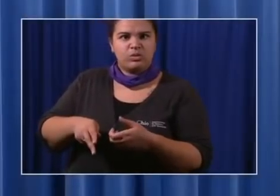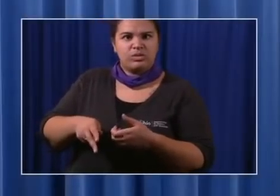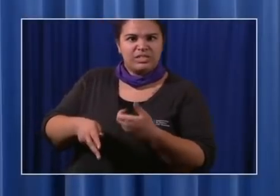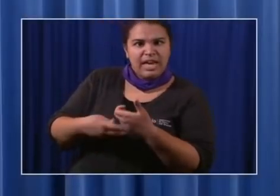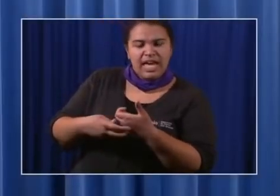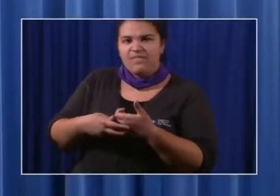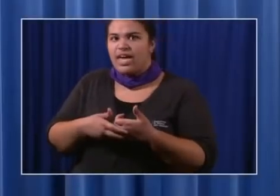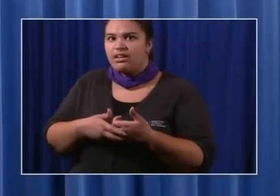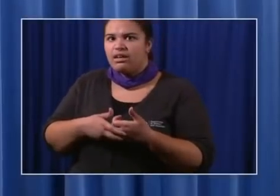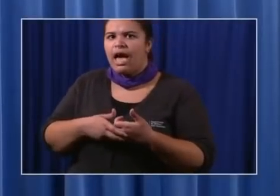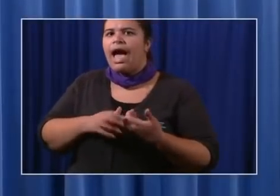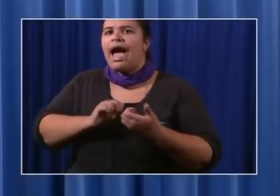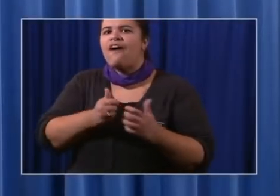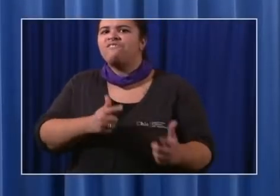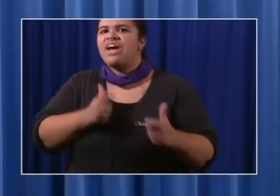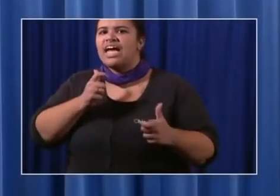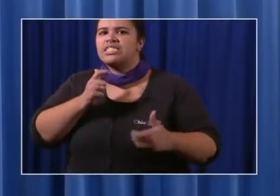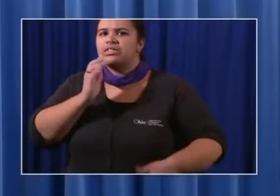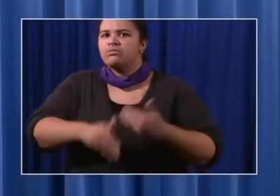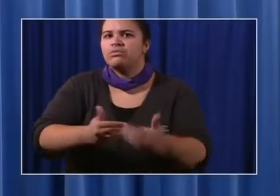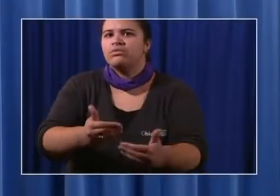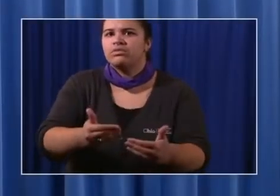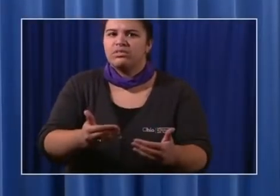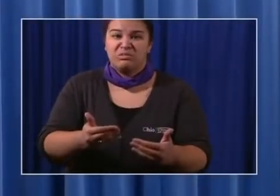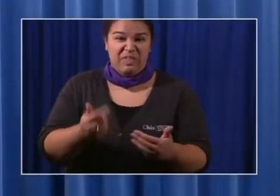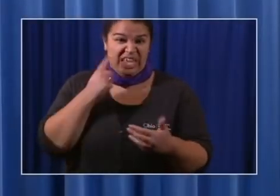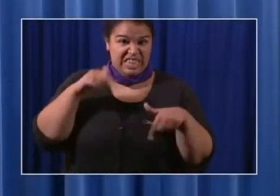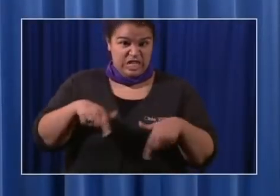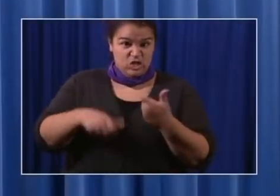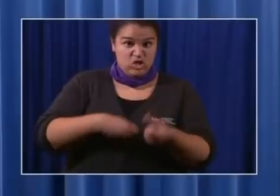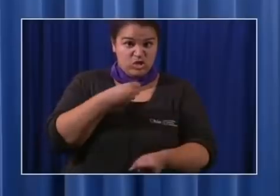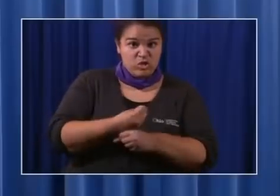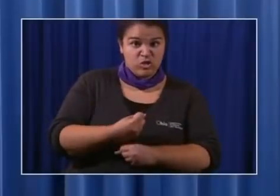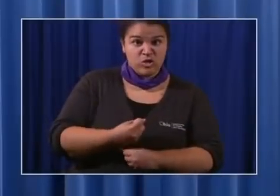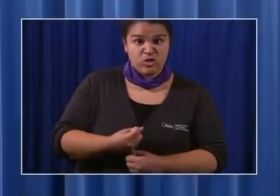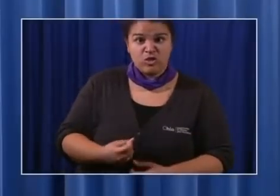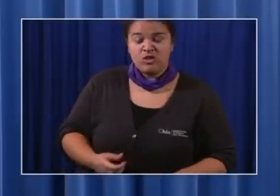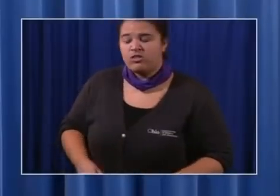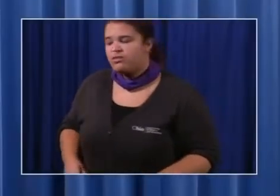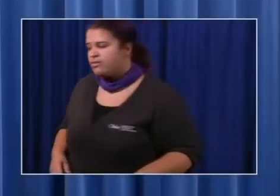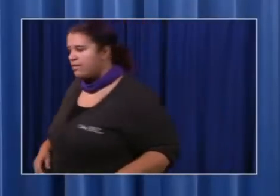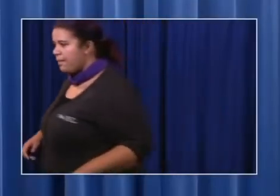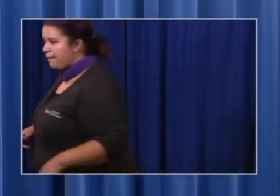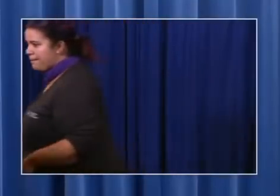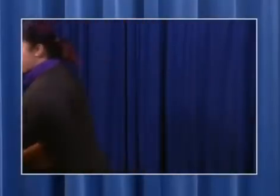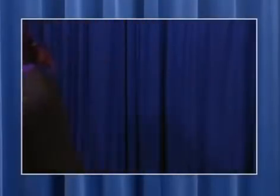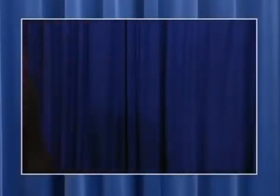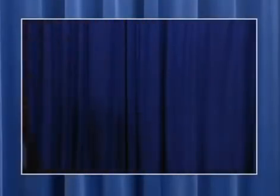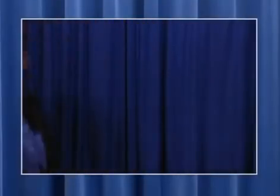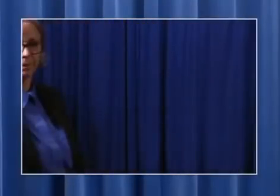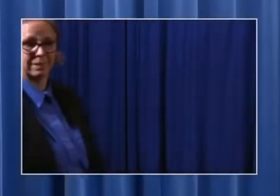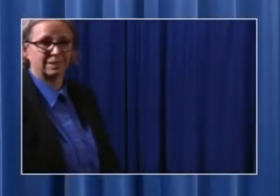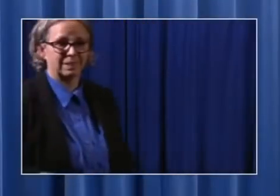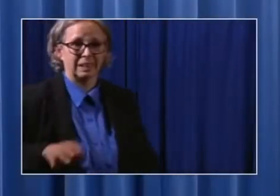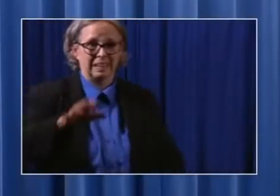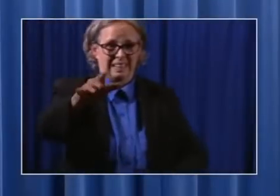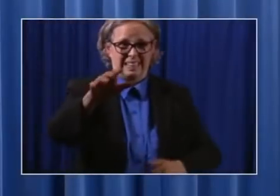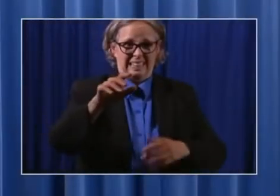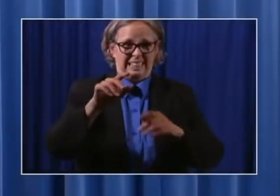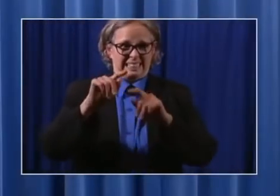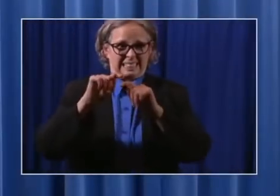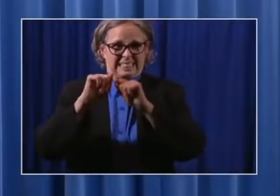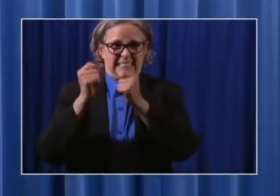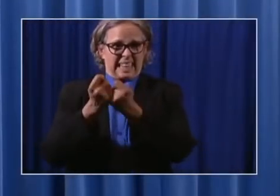said the other day, was reported to them. Our team has been talking to different members of the General